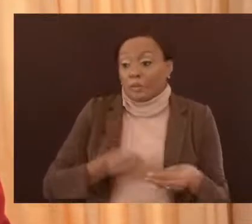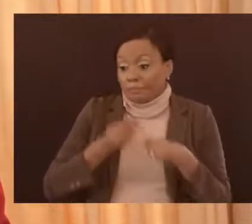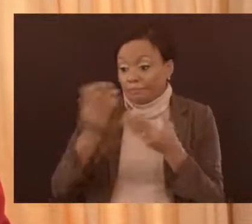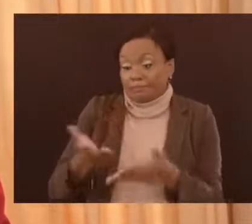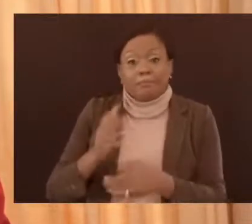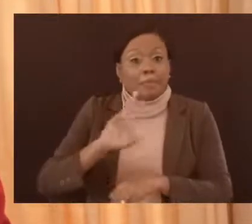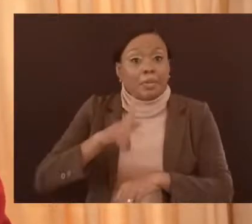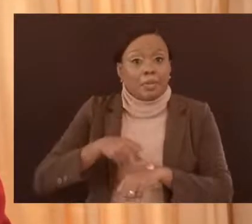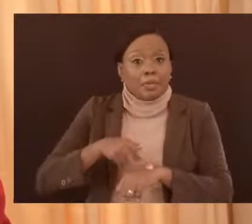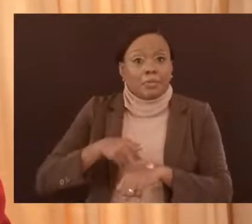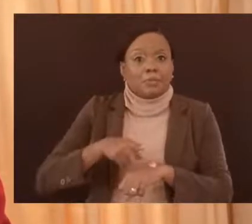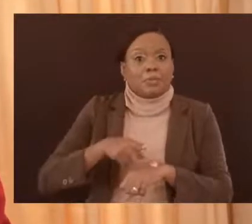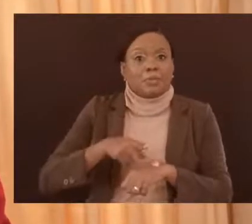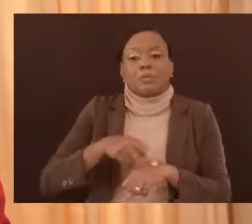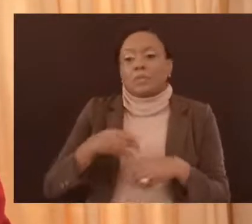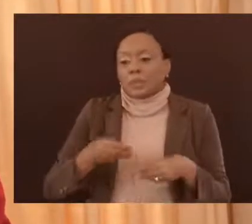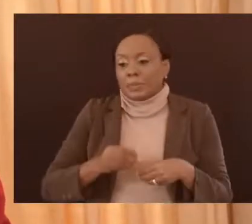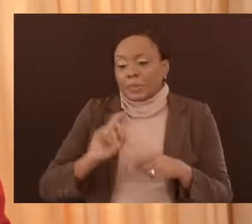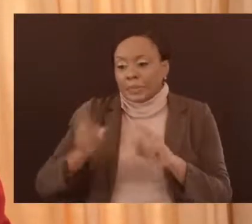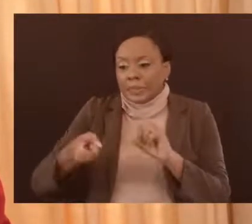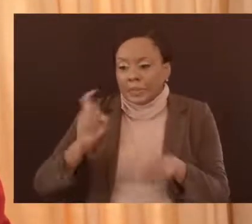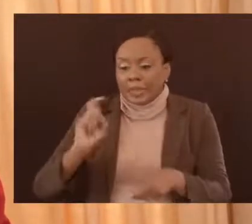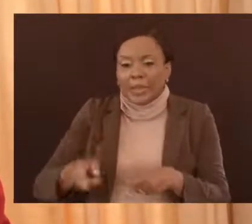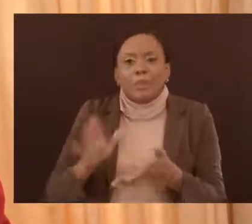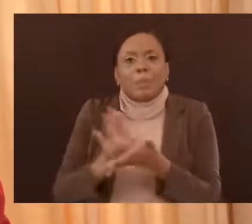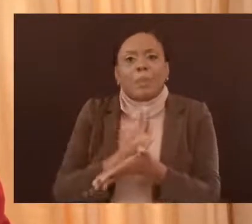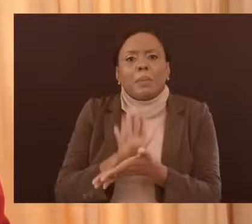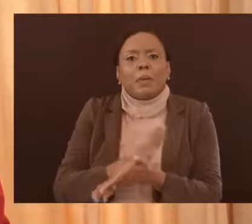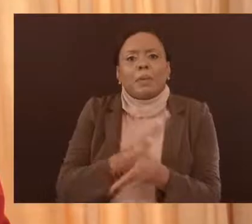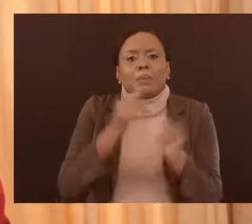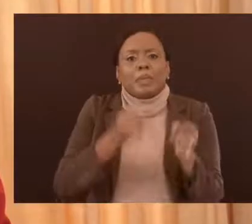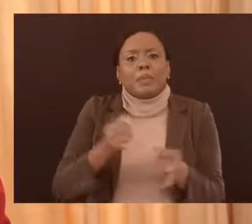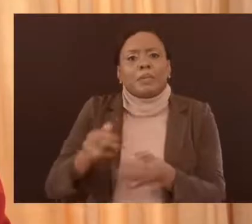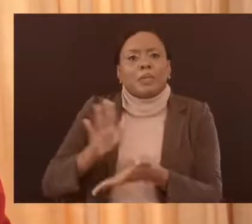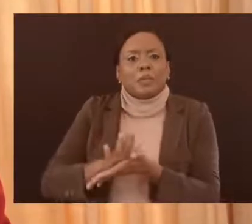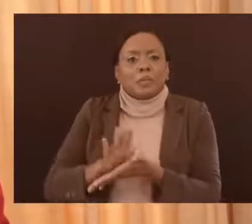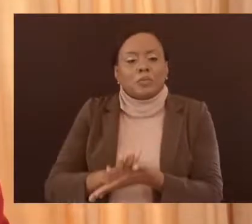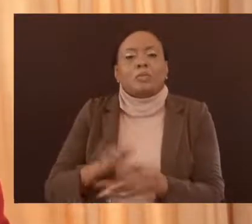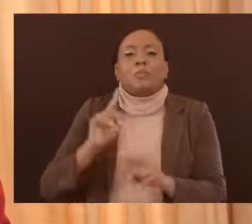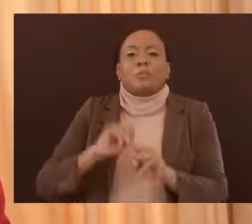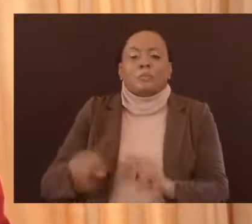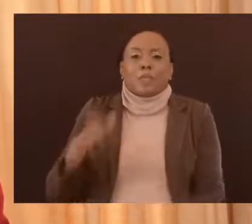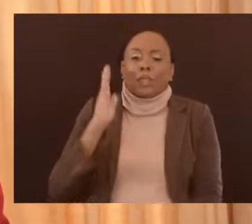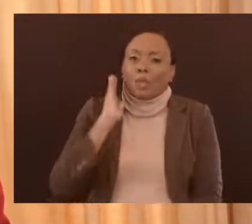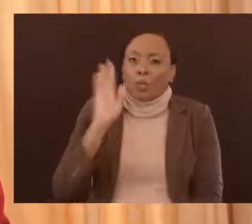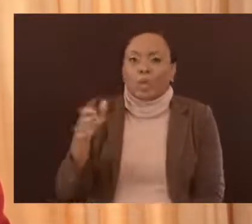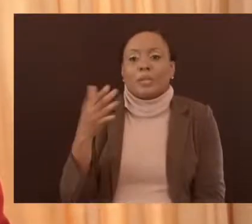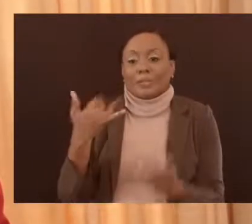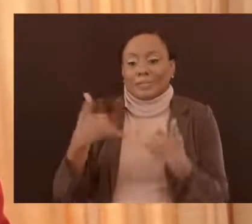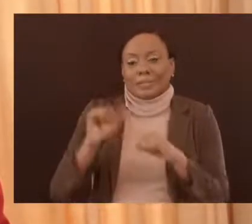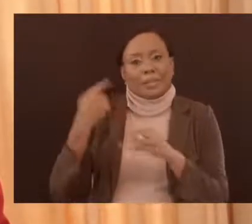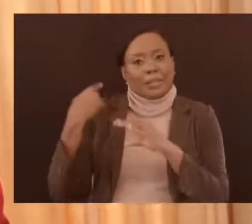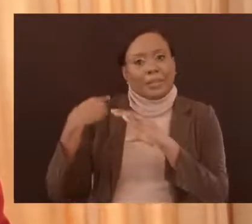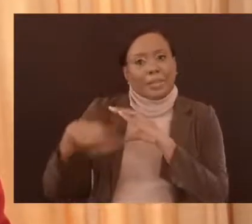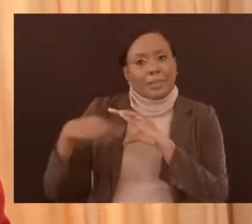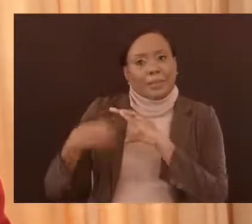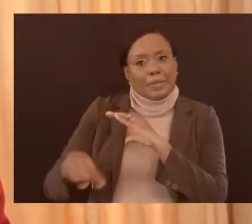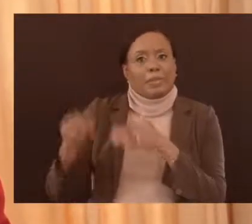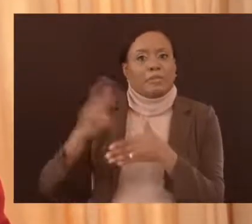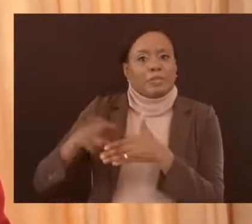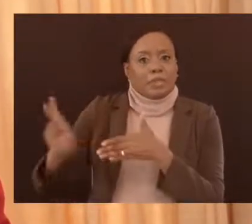at individual schools for collection if for any reason a child has not received his or her results